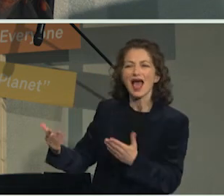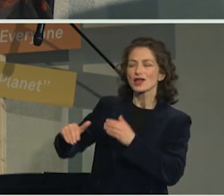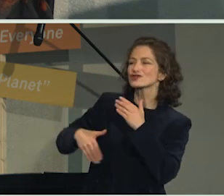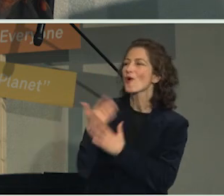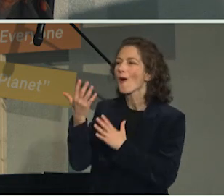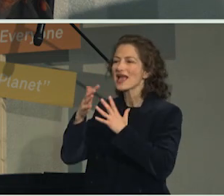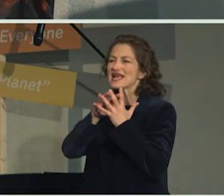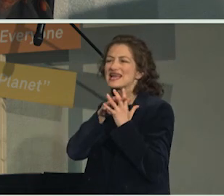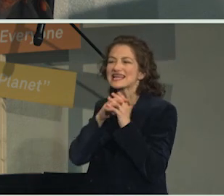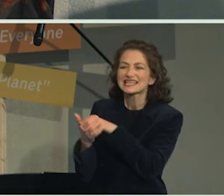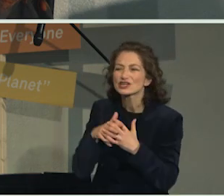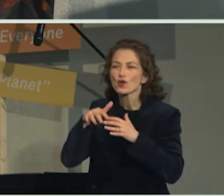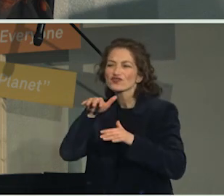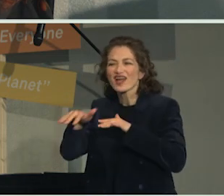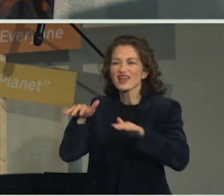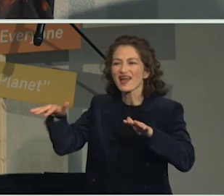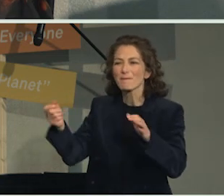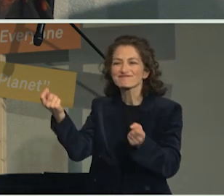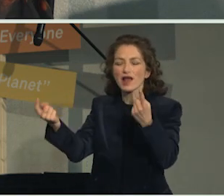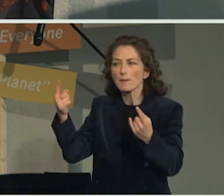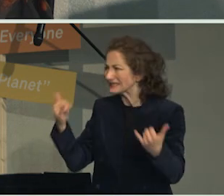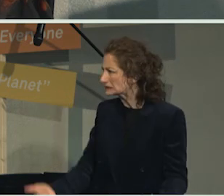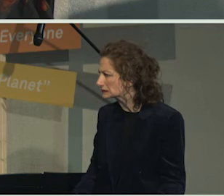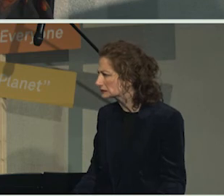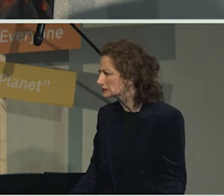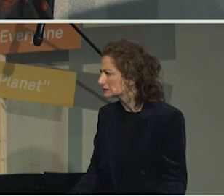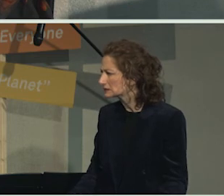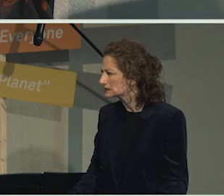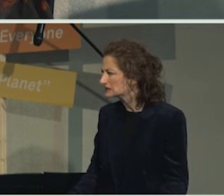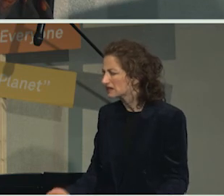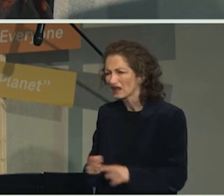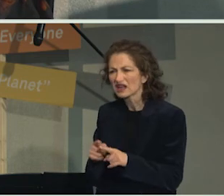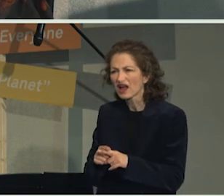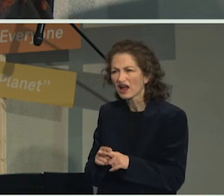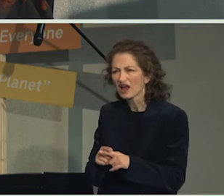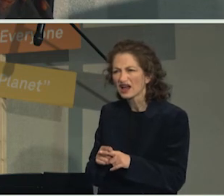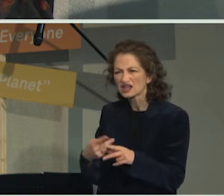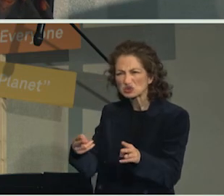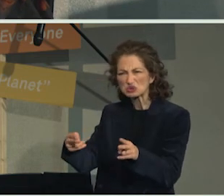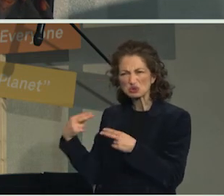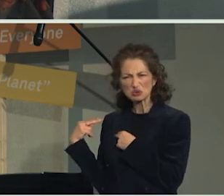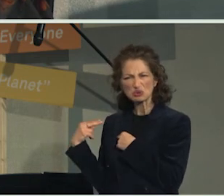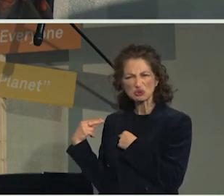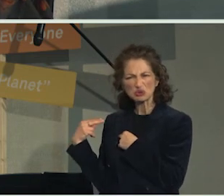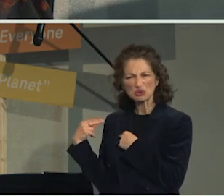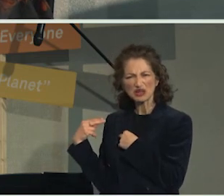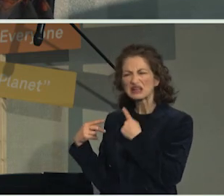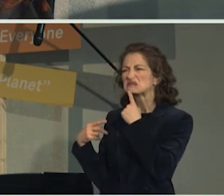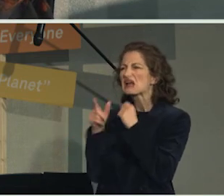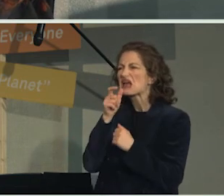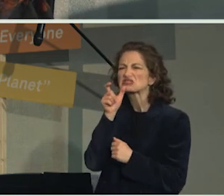intersectional opportunities. And now this is a backlash? Is it called backlash? I guess that's what yeah. I call